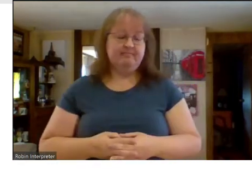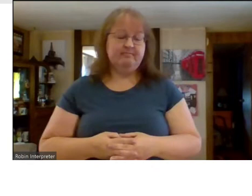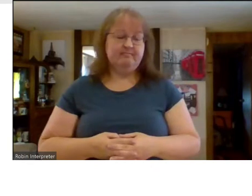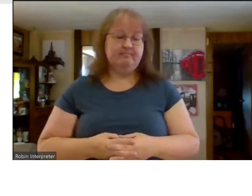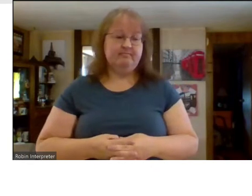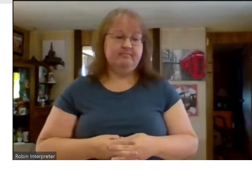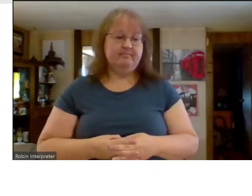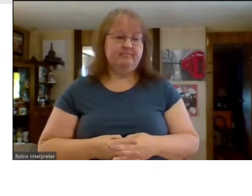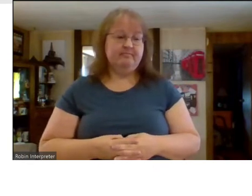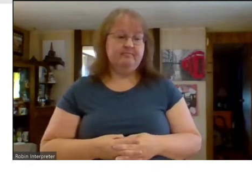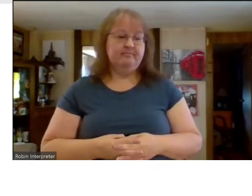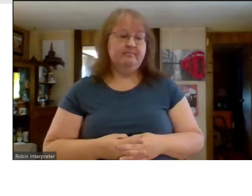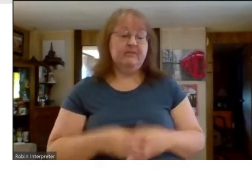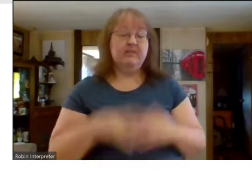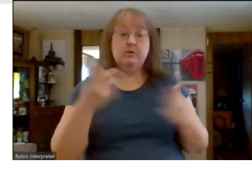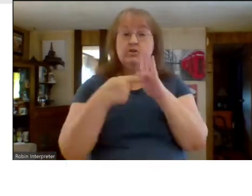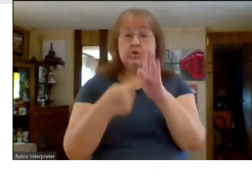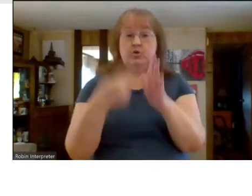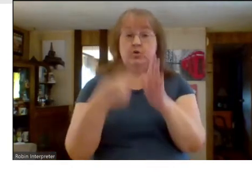come back.